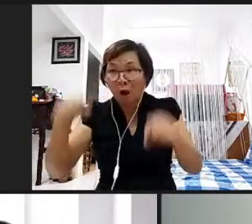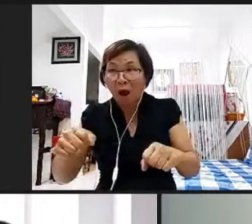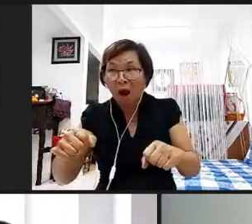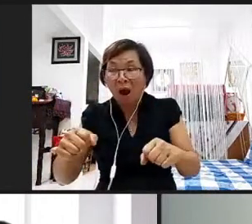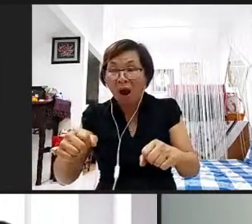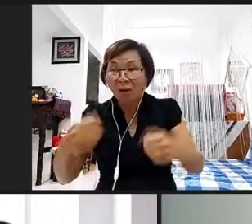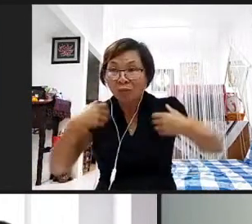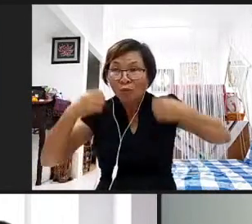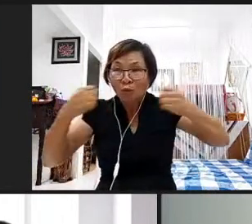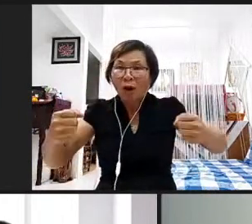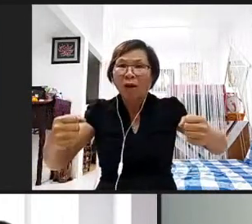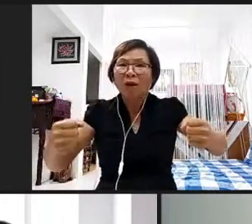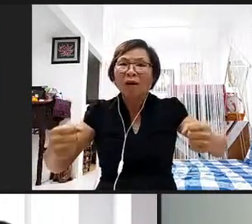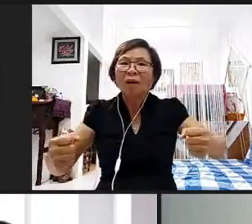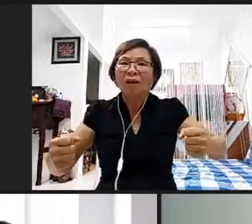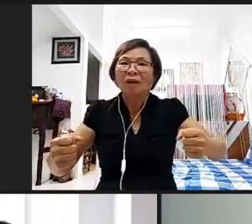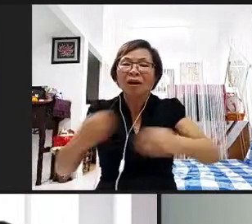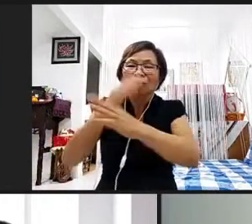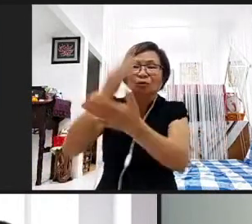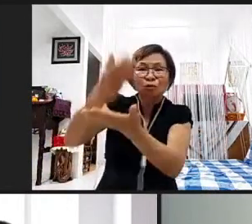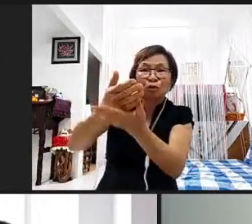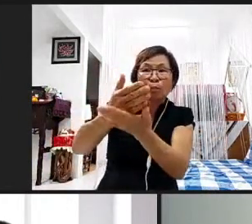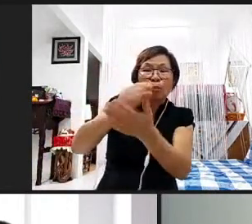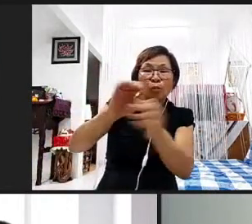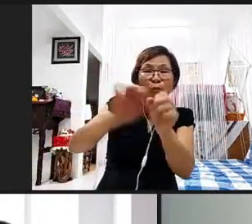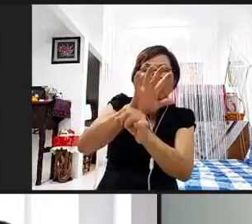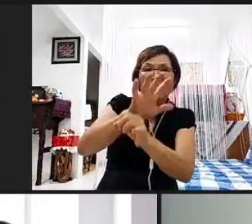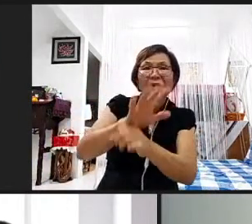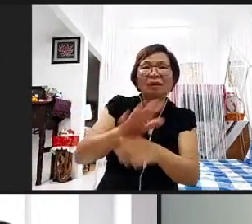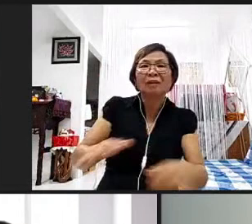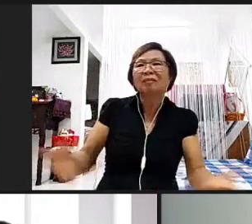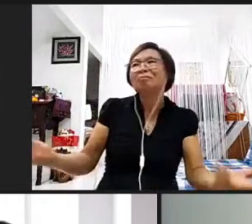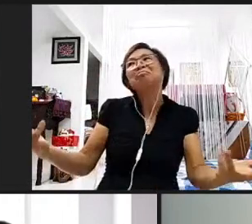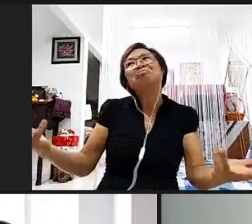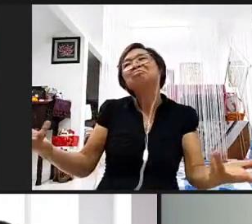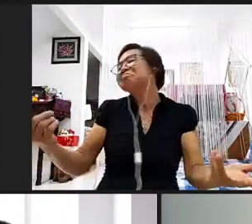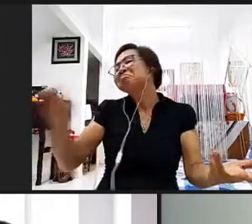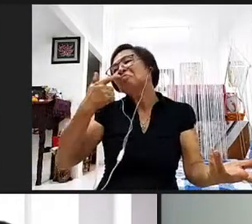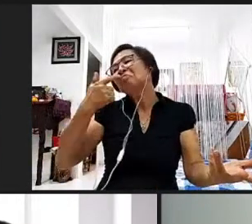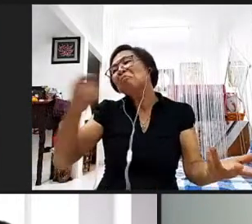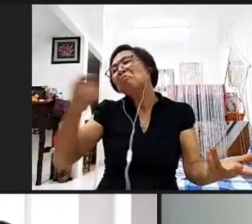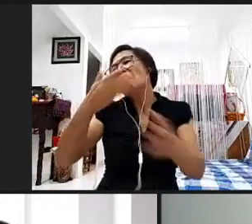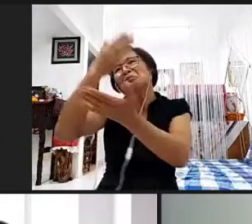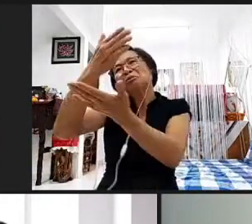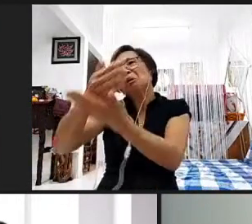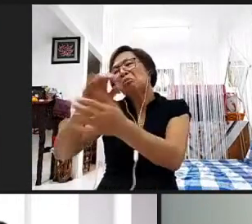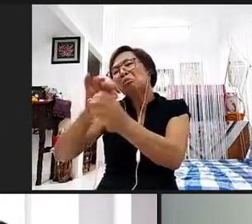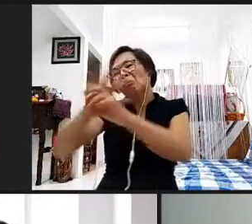to prevent COVID. There's nothing that you can supplement yourself to